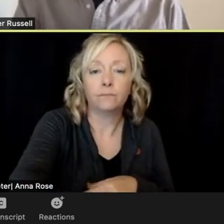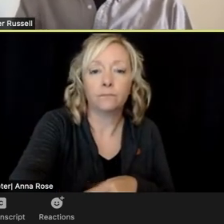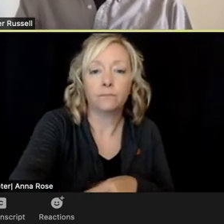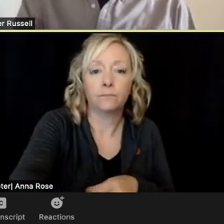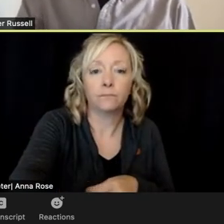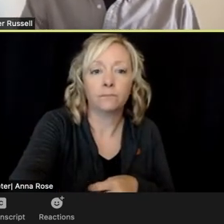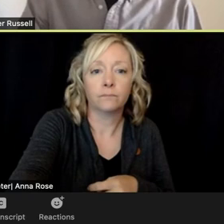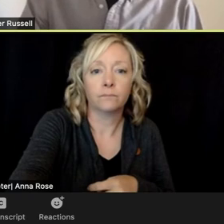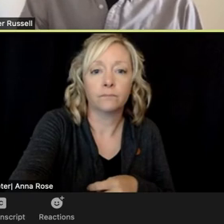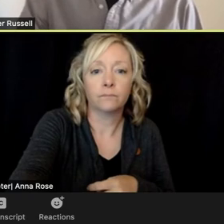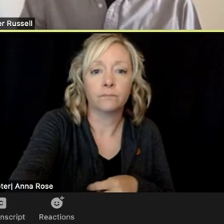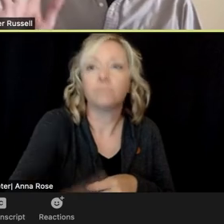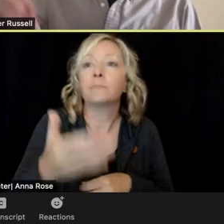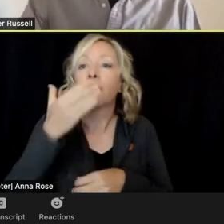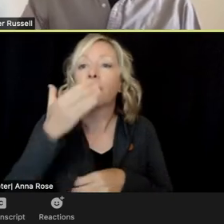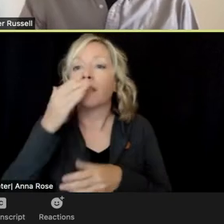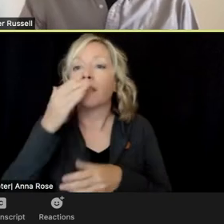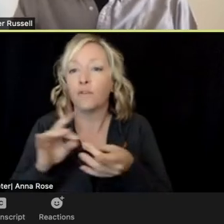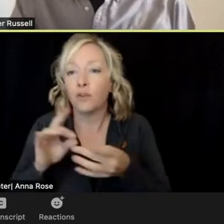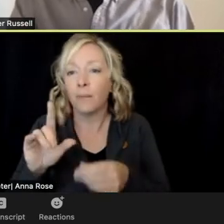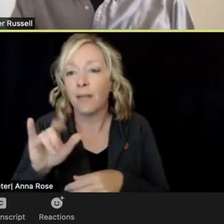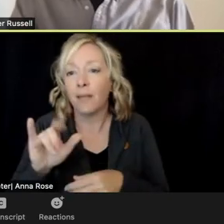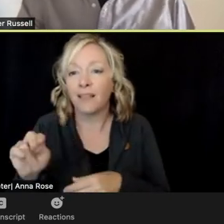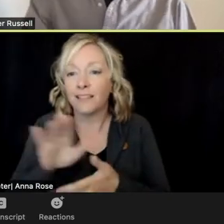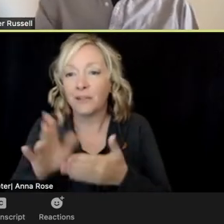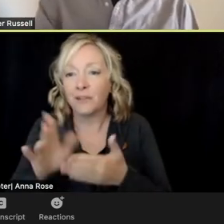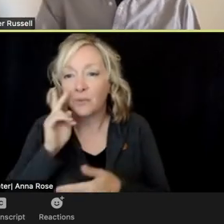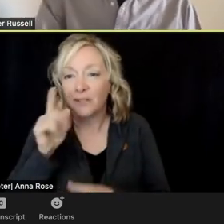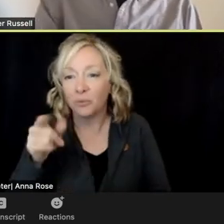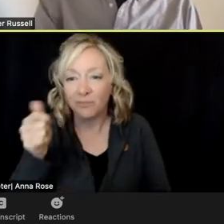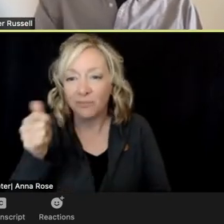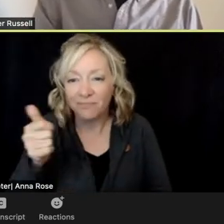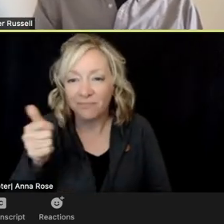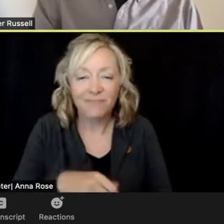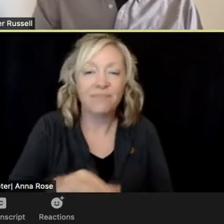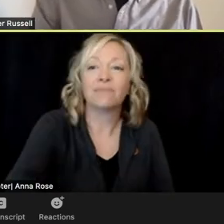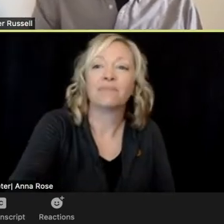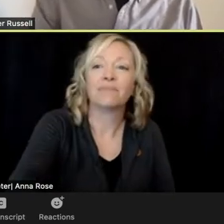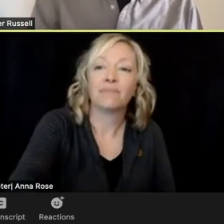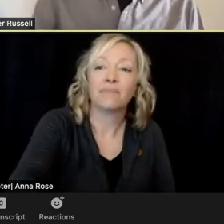And thank you for your comment, Lynn. And nice to see you there too. Really great to see you.